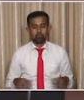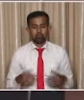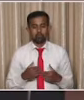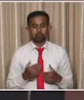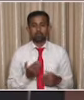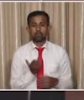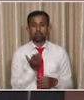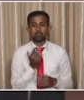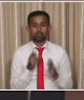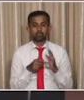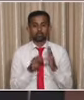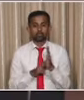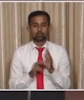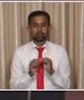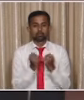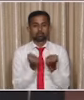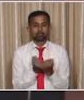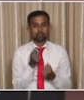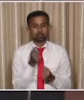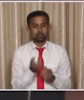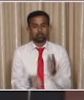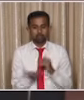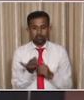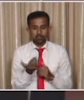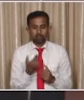have any respect.